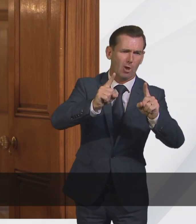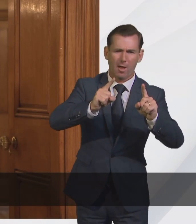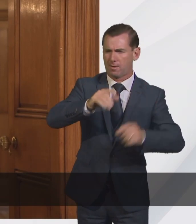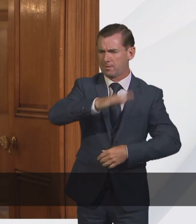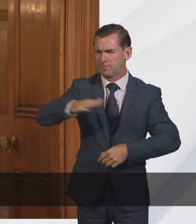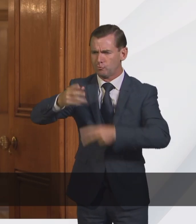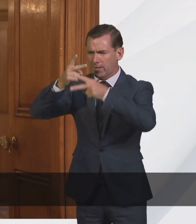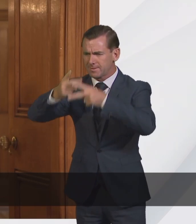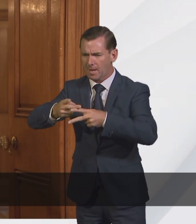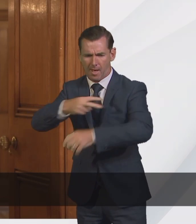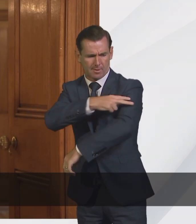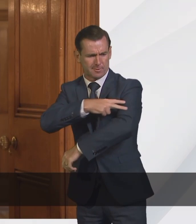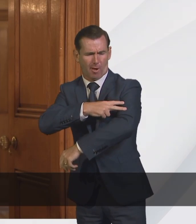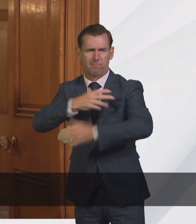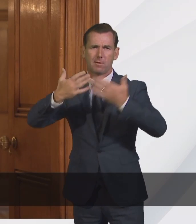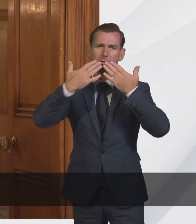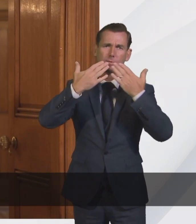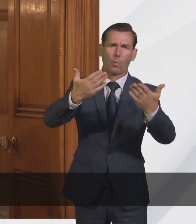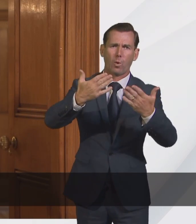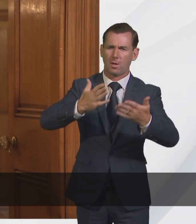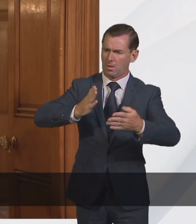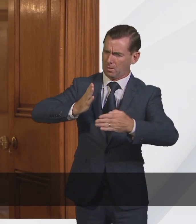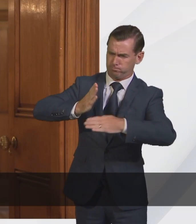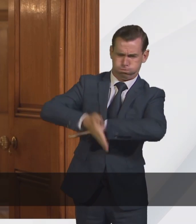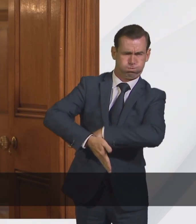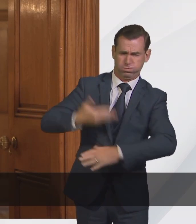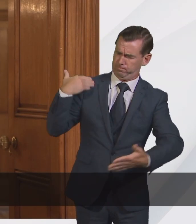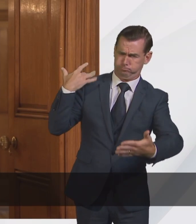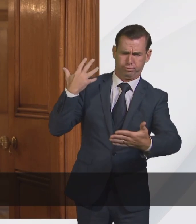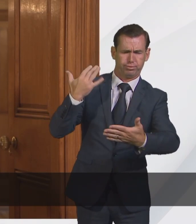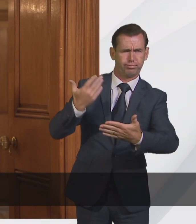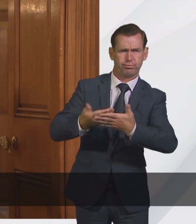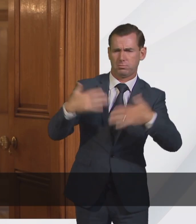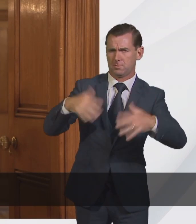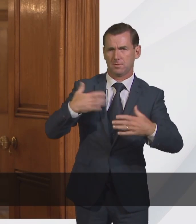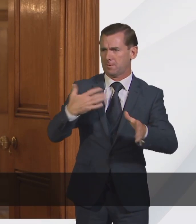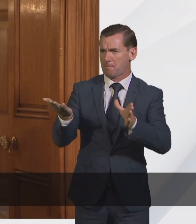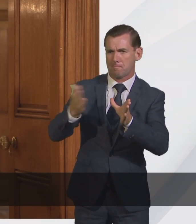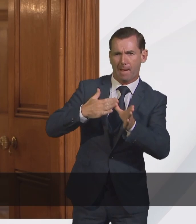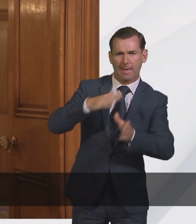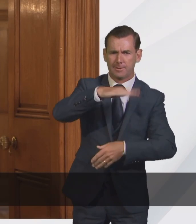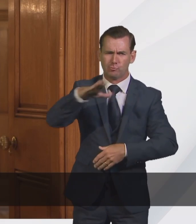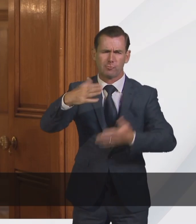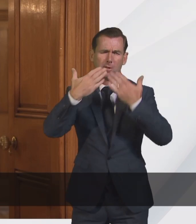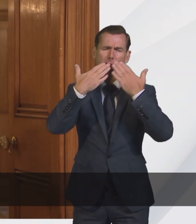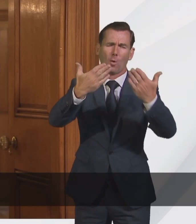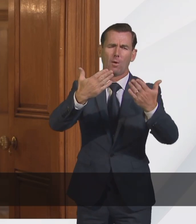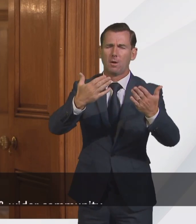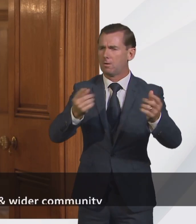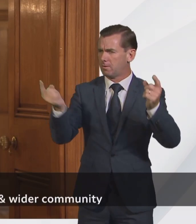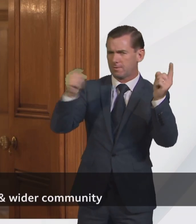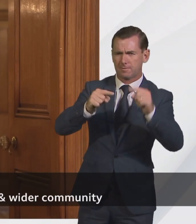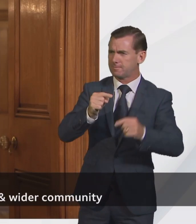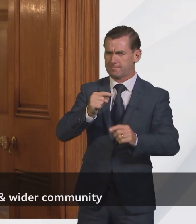and support staff who've done so much and continue to do so much to welcome back our children in a warm,